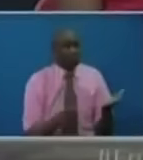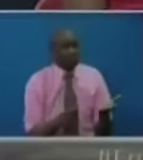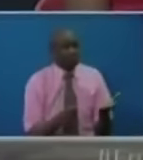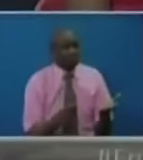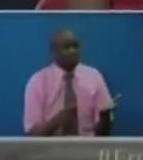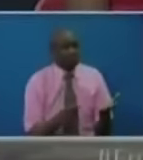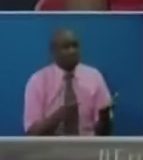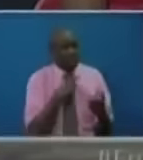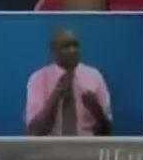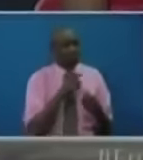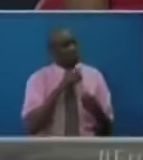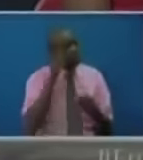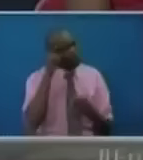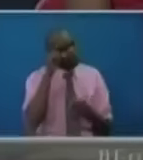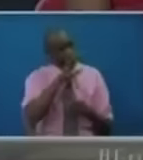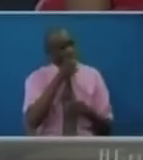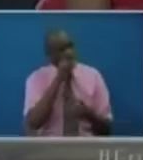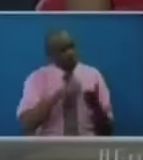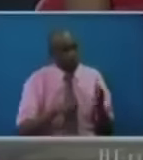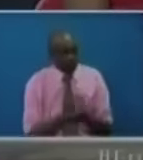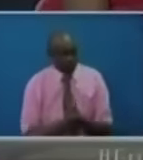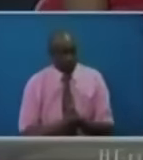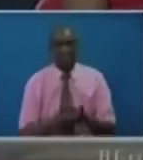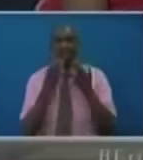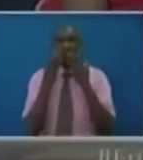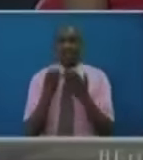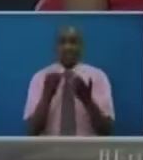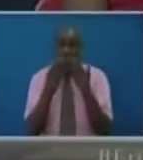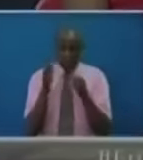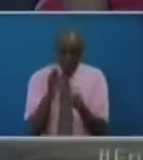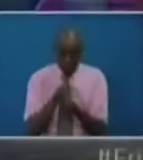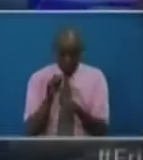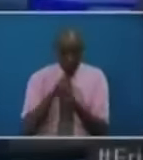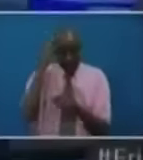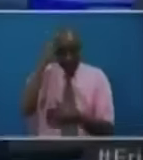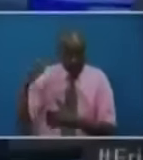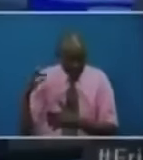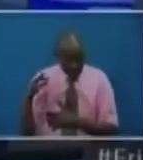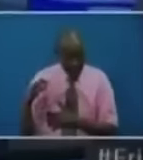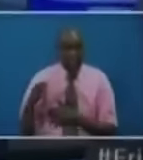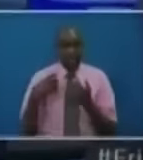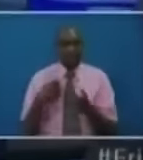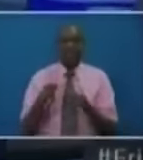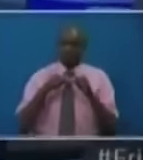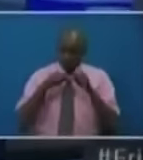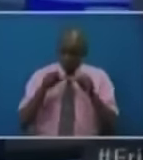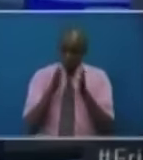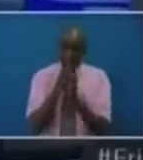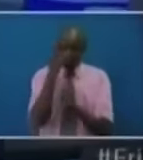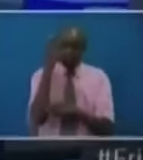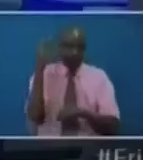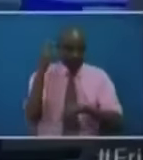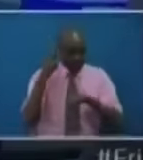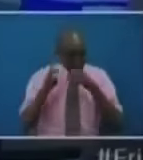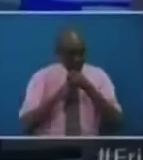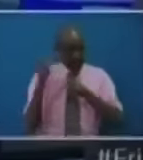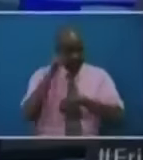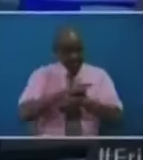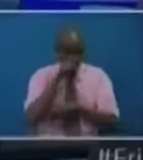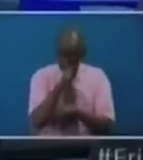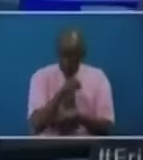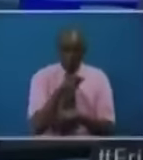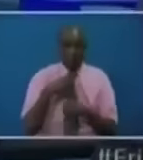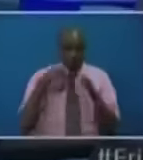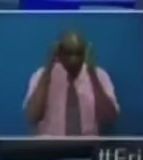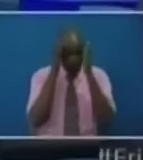regards to Mombasa County all about? Well, many thanks, Betty Kyalo. Of course, we keep on with the 47 Days of Accountability, and